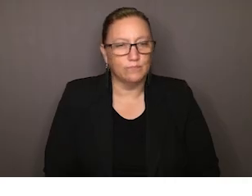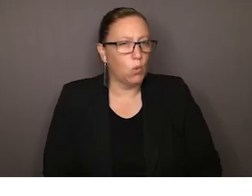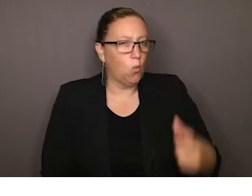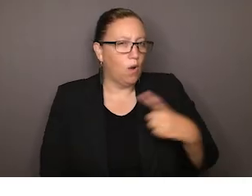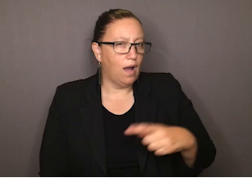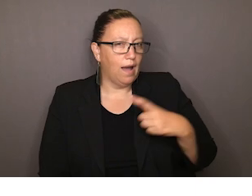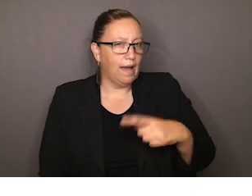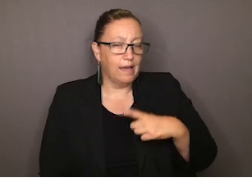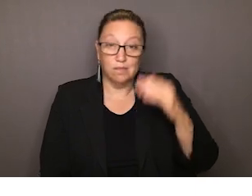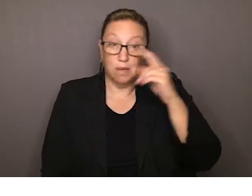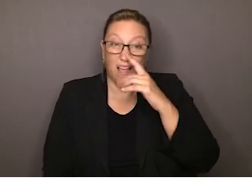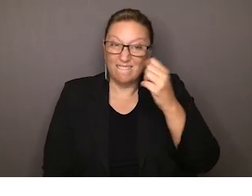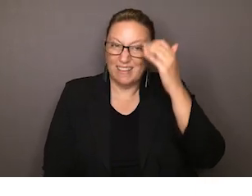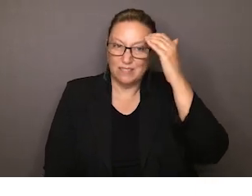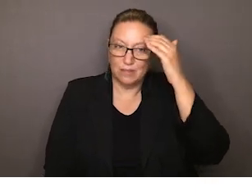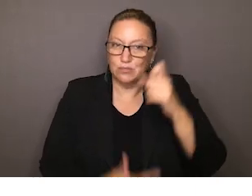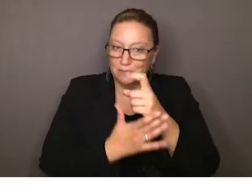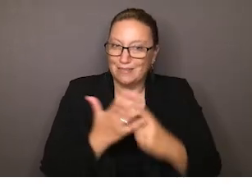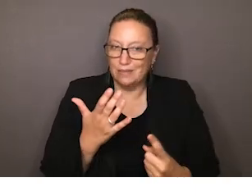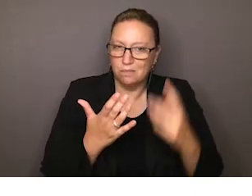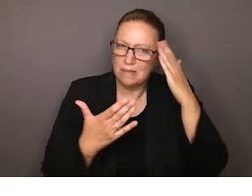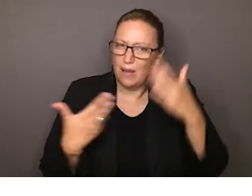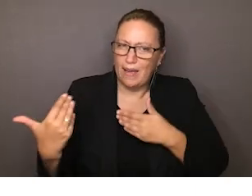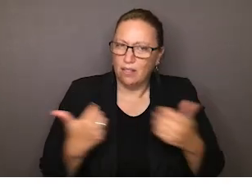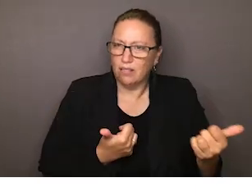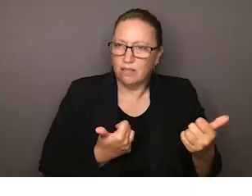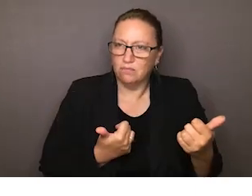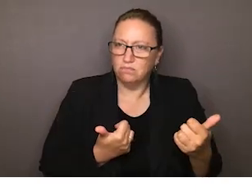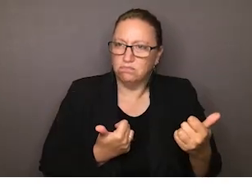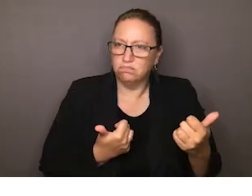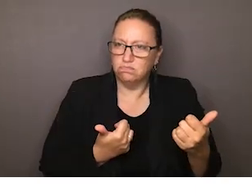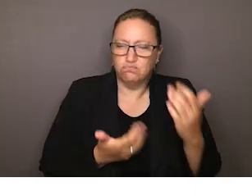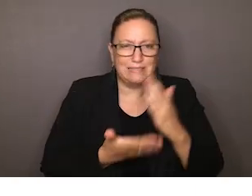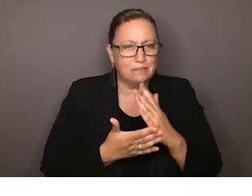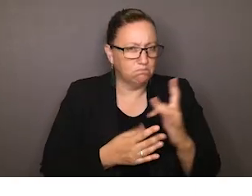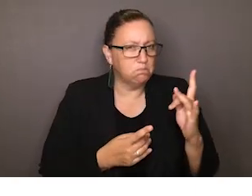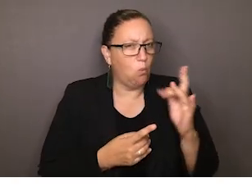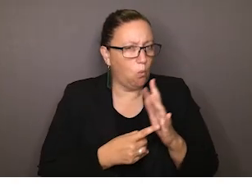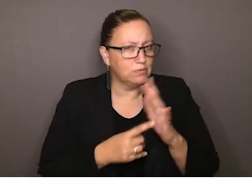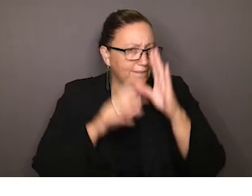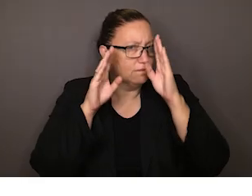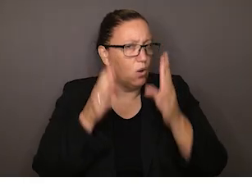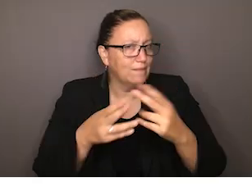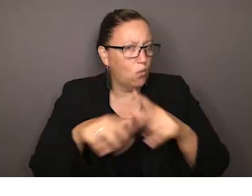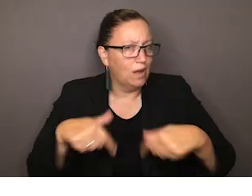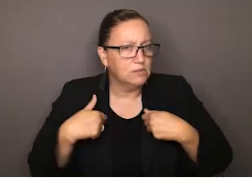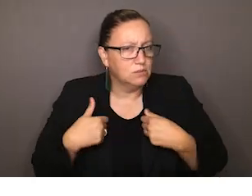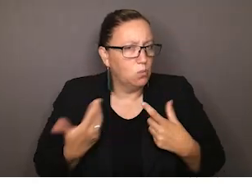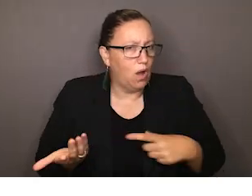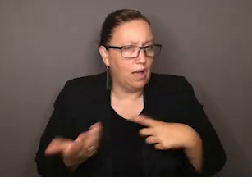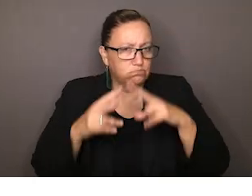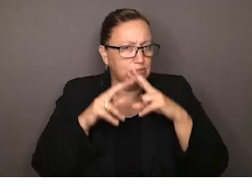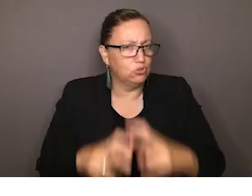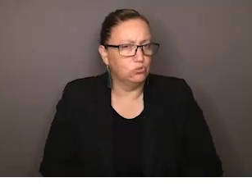Why is mental health for people with intellectual disability such an important focus